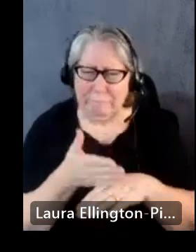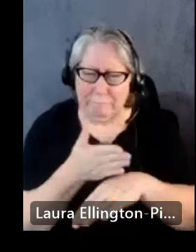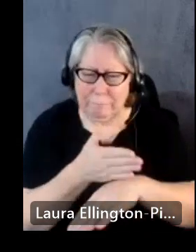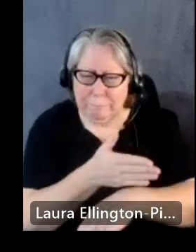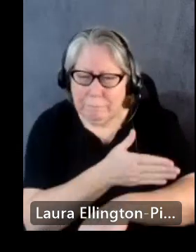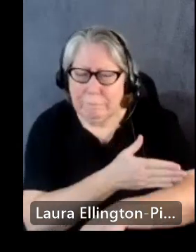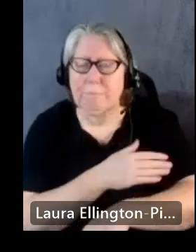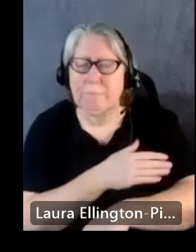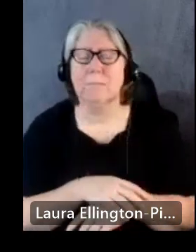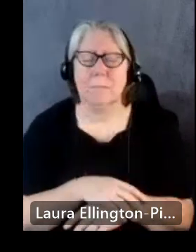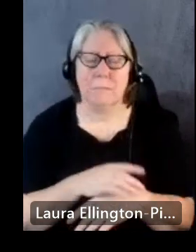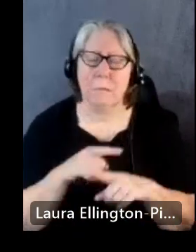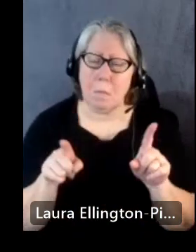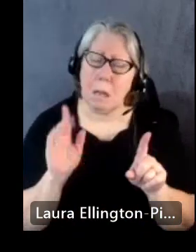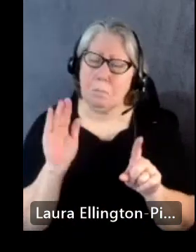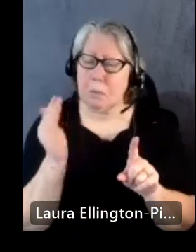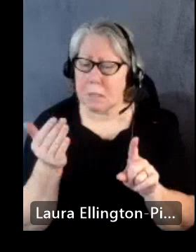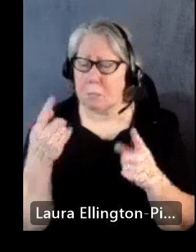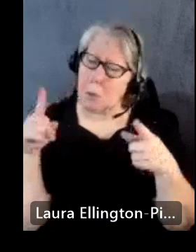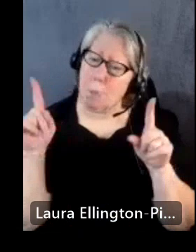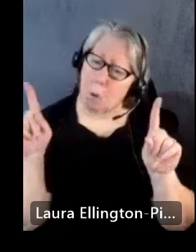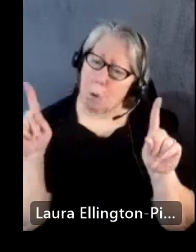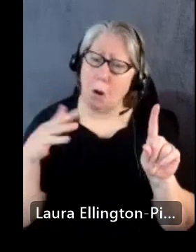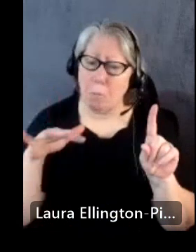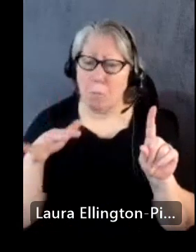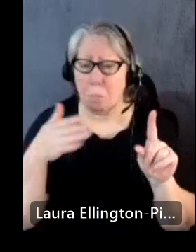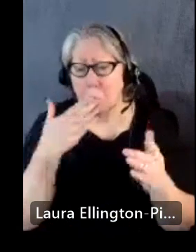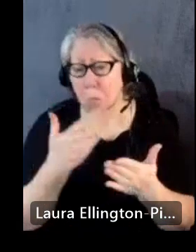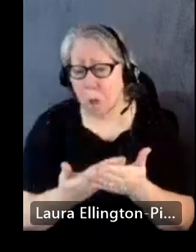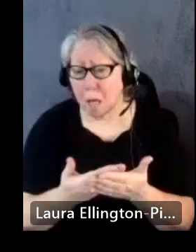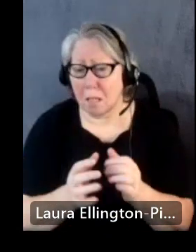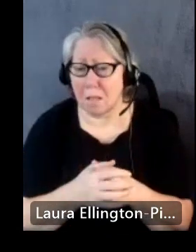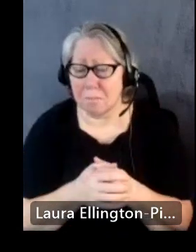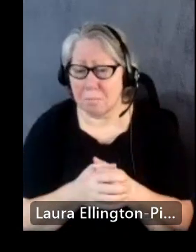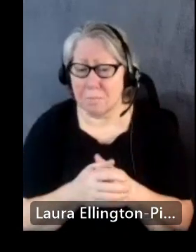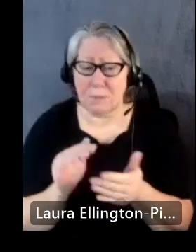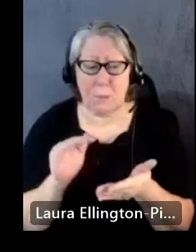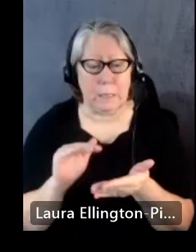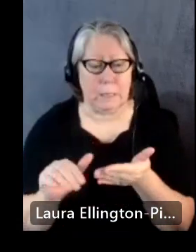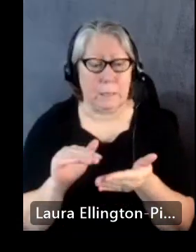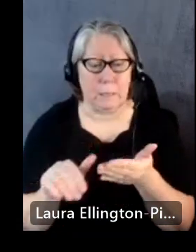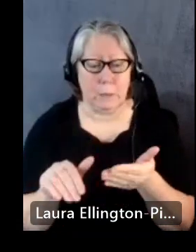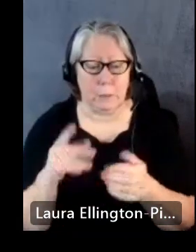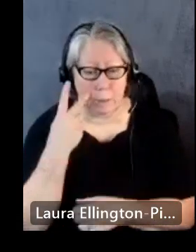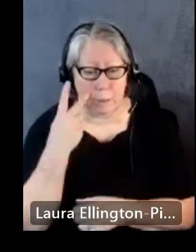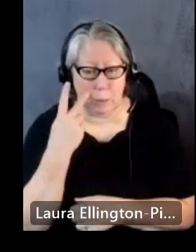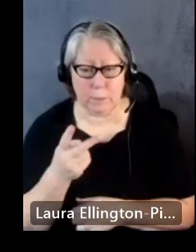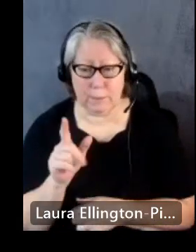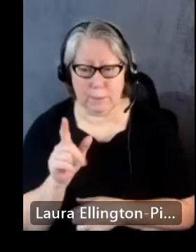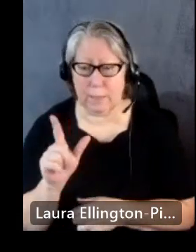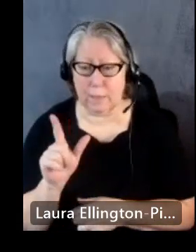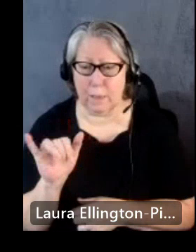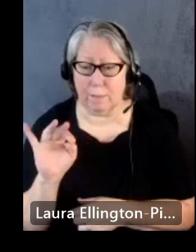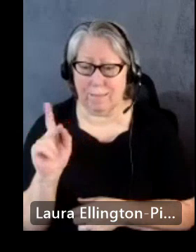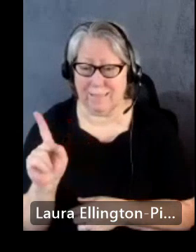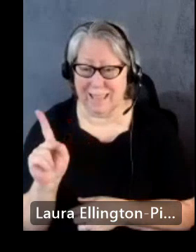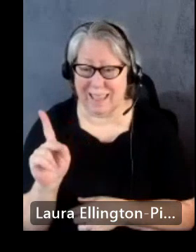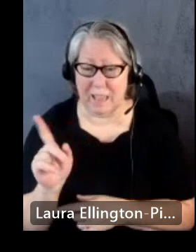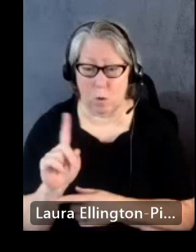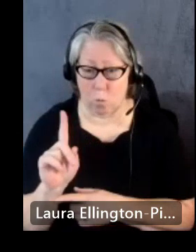but I think it's worked out fairly well. So excuse me, you can see there, that's the link to where to find it.